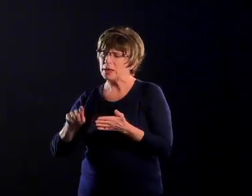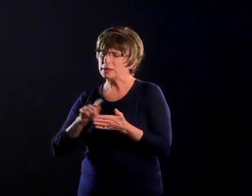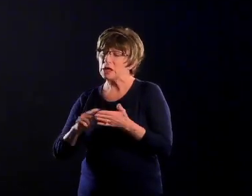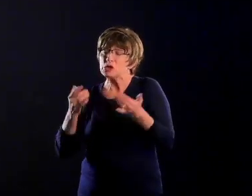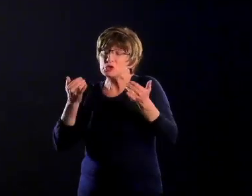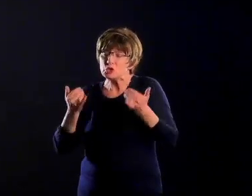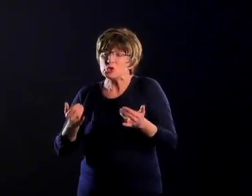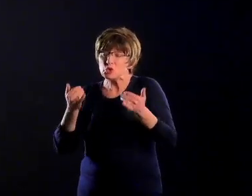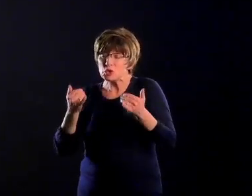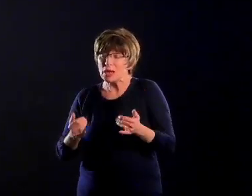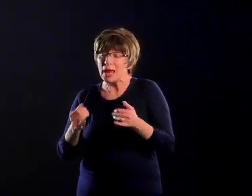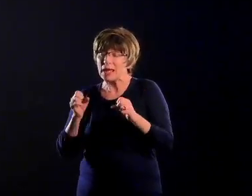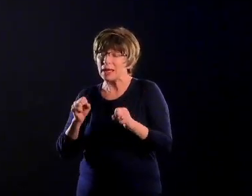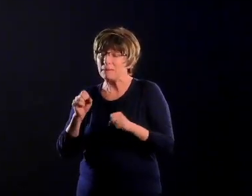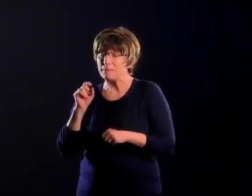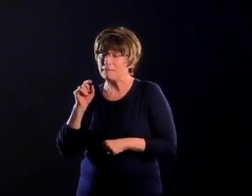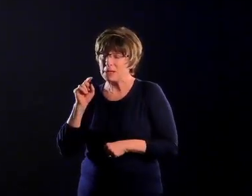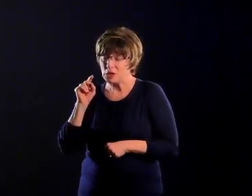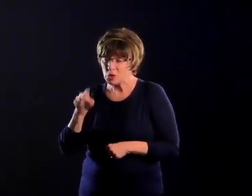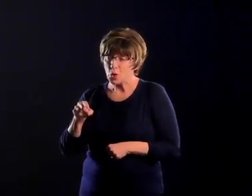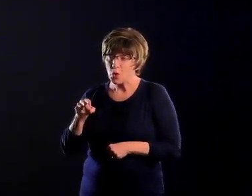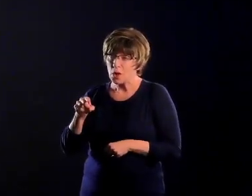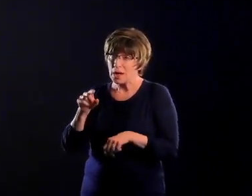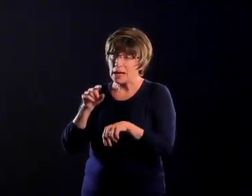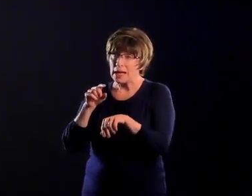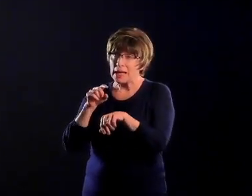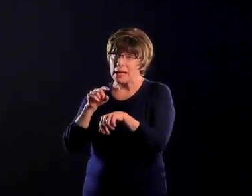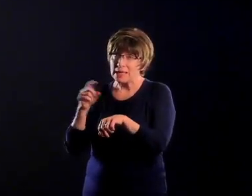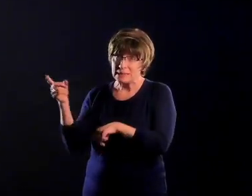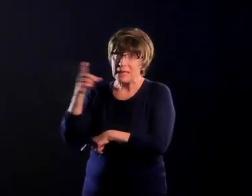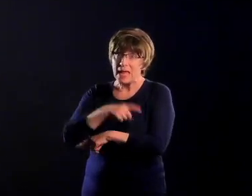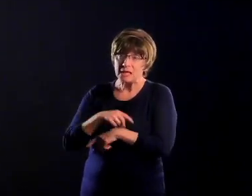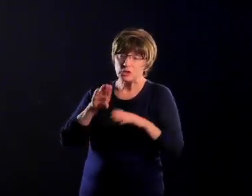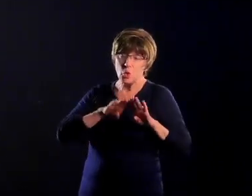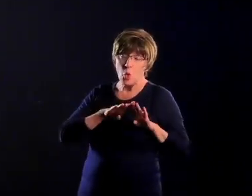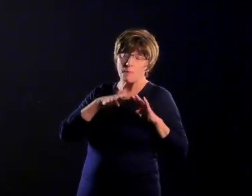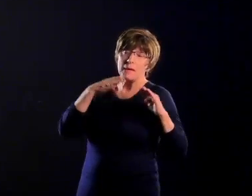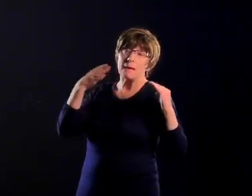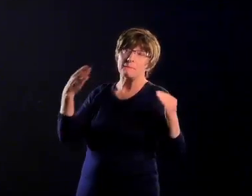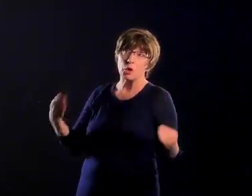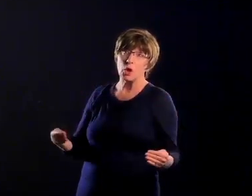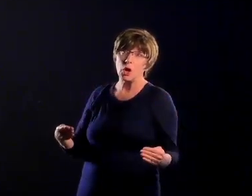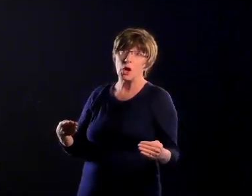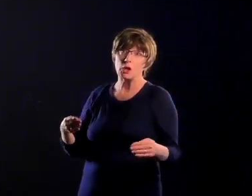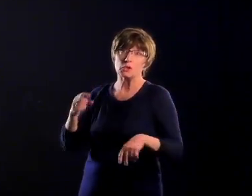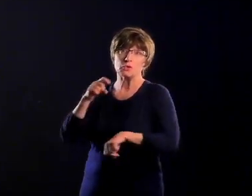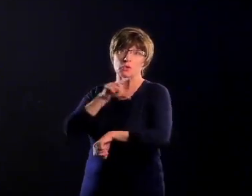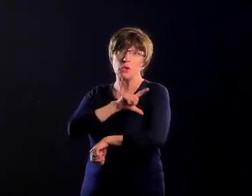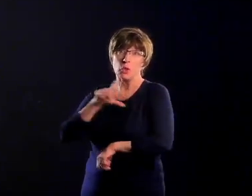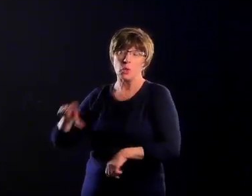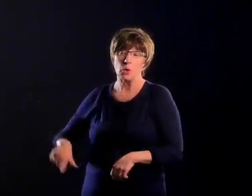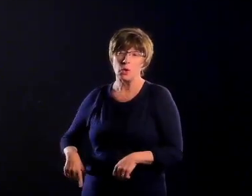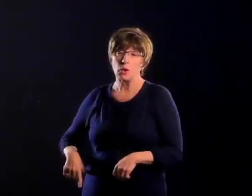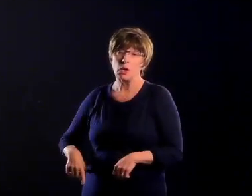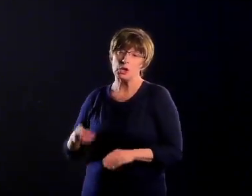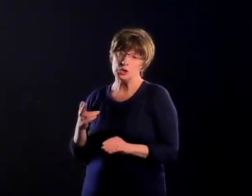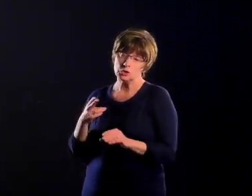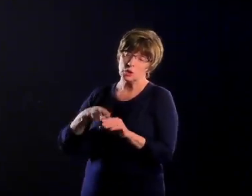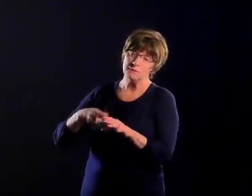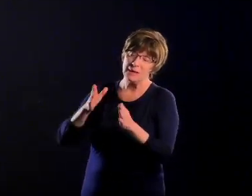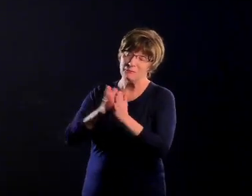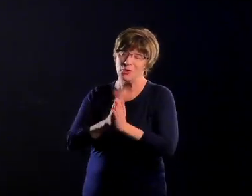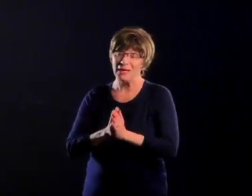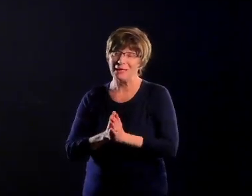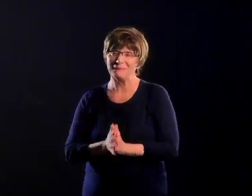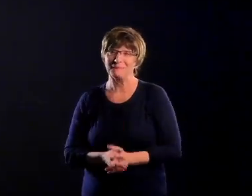Today can be your day. Now can be your time to open up your heart to the Lord. Join me in praying this prayer.